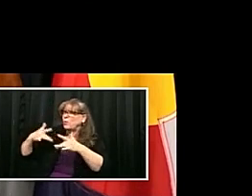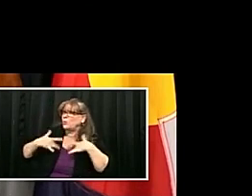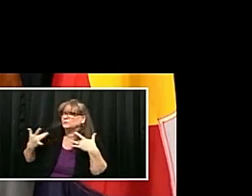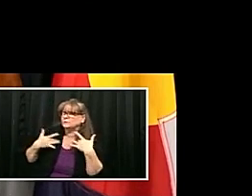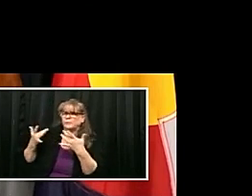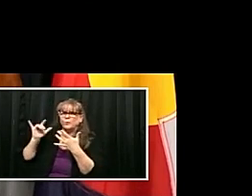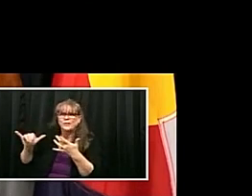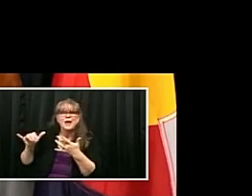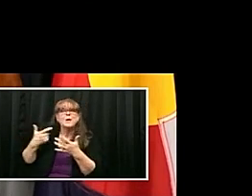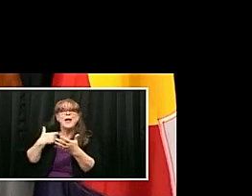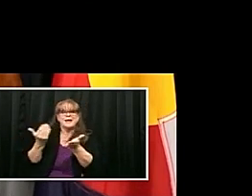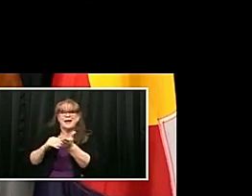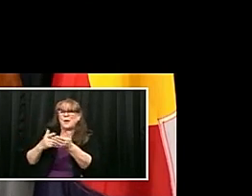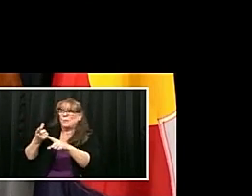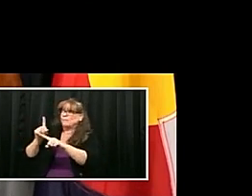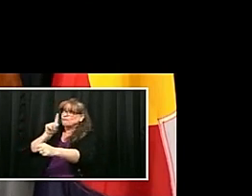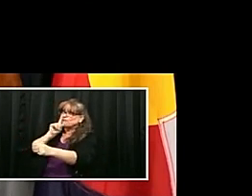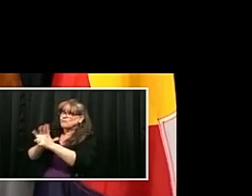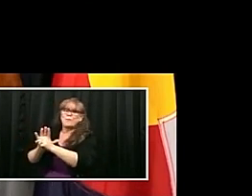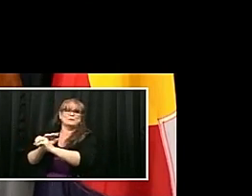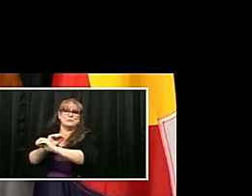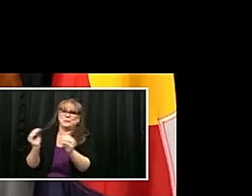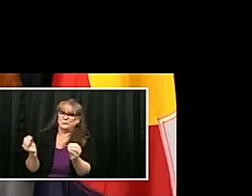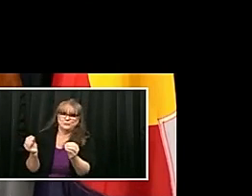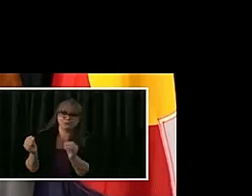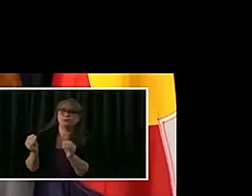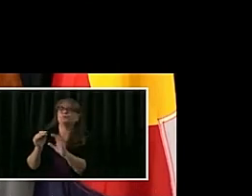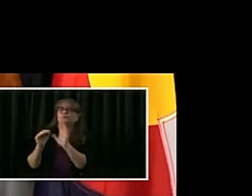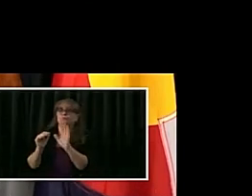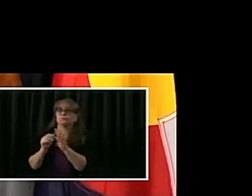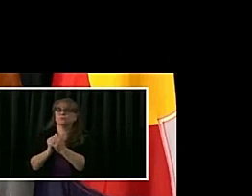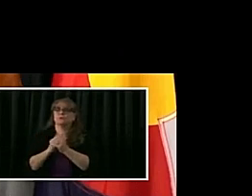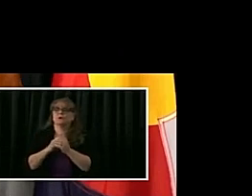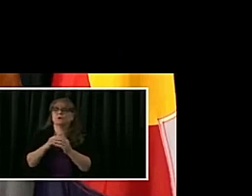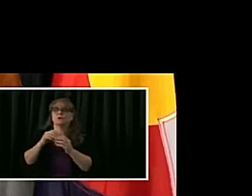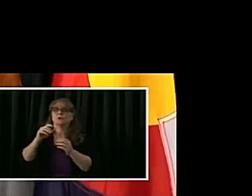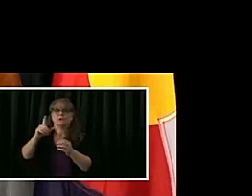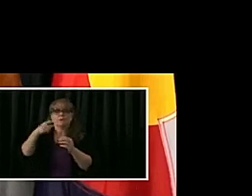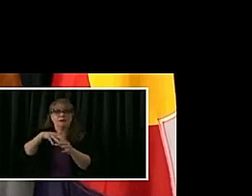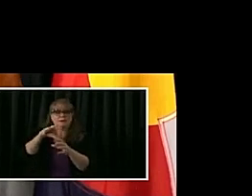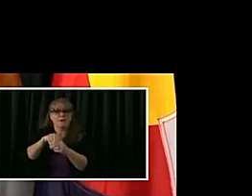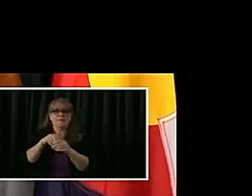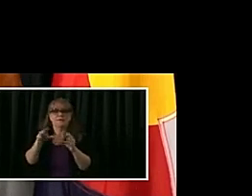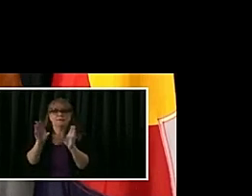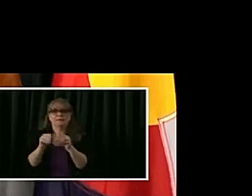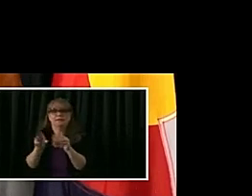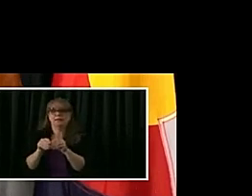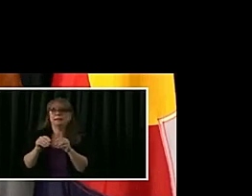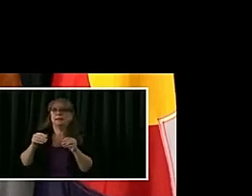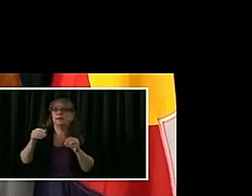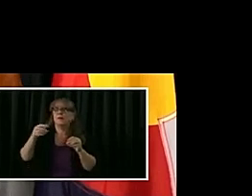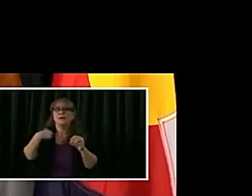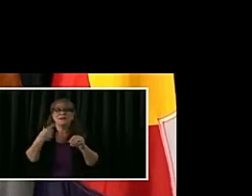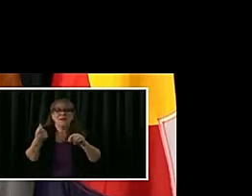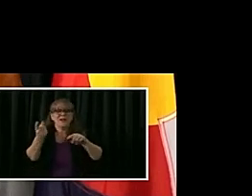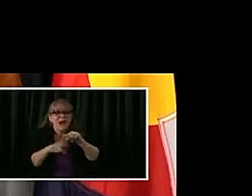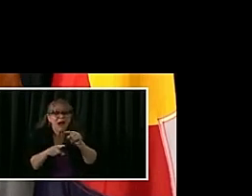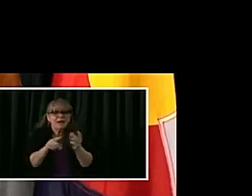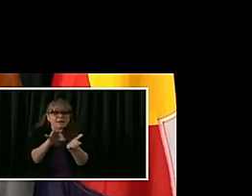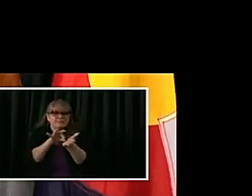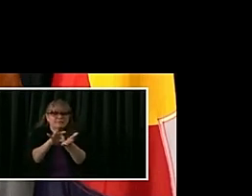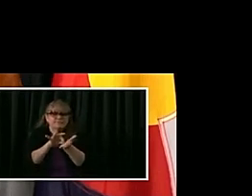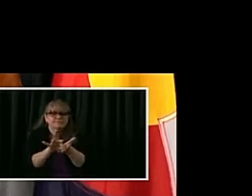Governors Association, and the Biden administration later today. We'll certainly update you on what they say, but we cannot yet count on additional supply